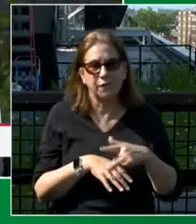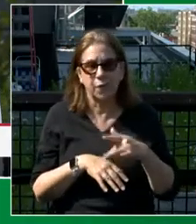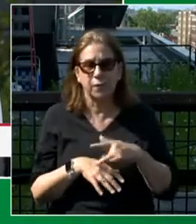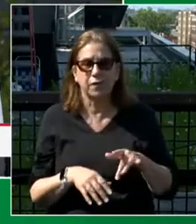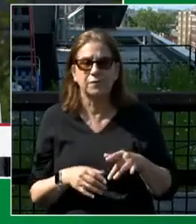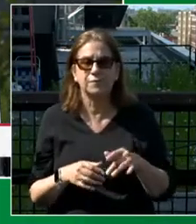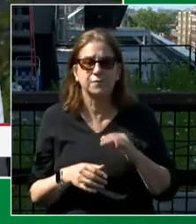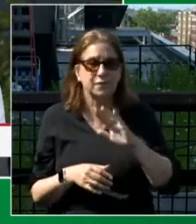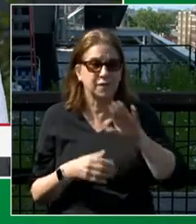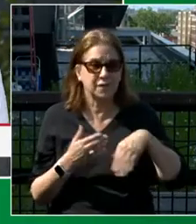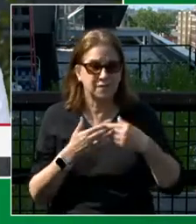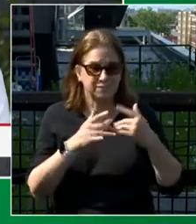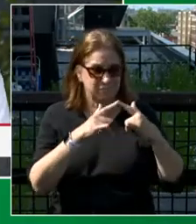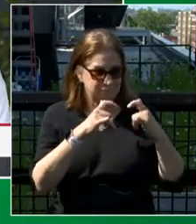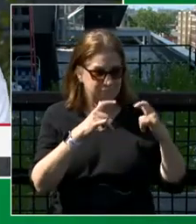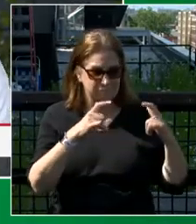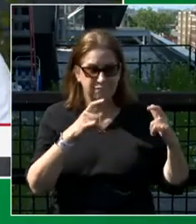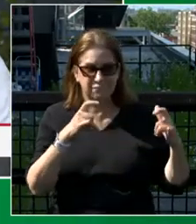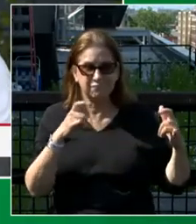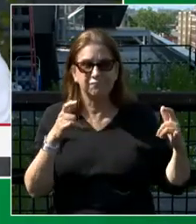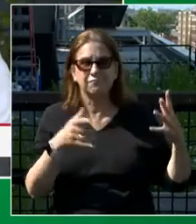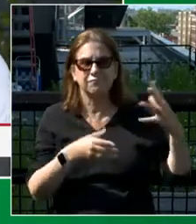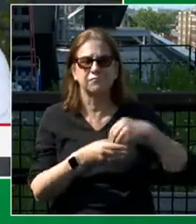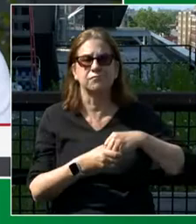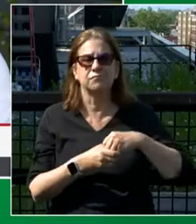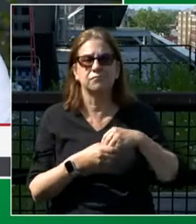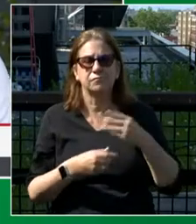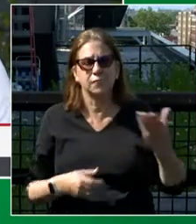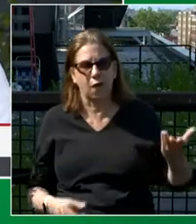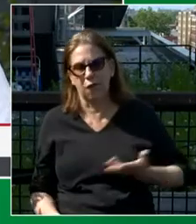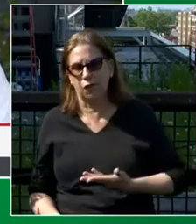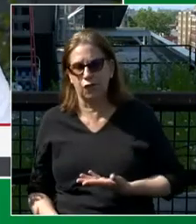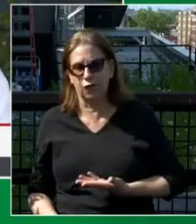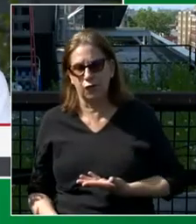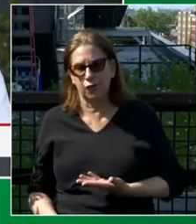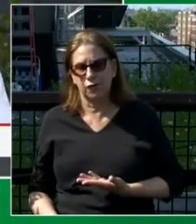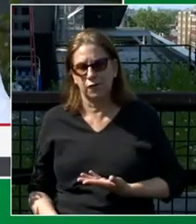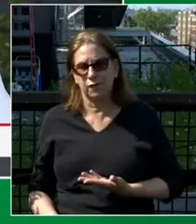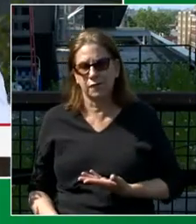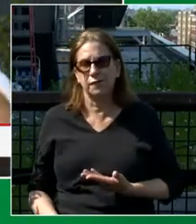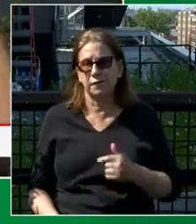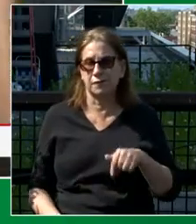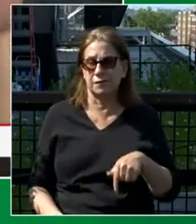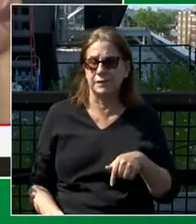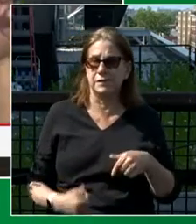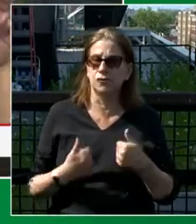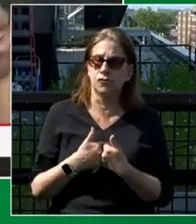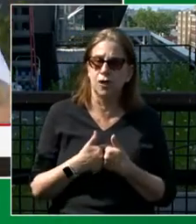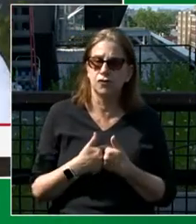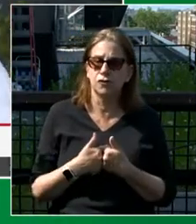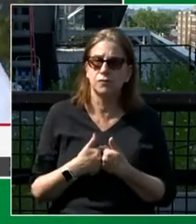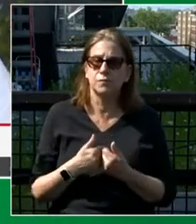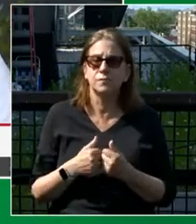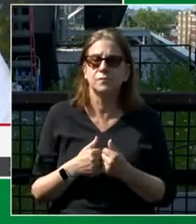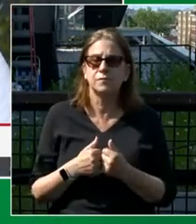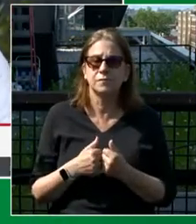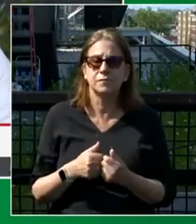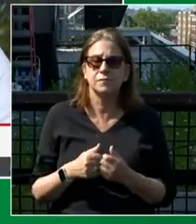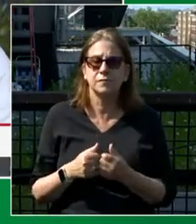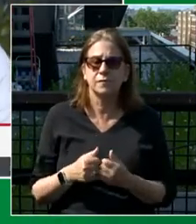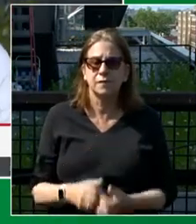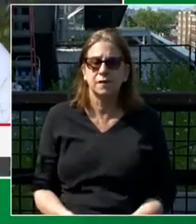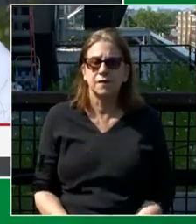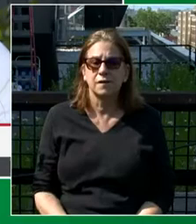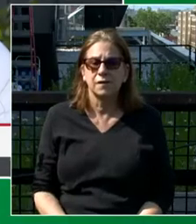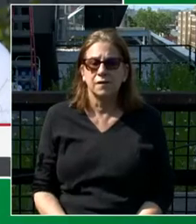even when we're encountering like hard situations, it's always helpful to, you guys probably have thought about it where we're just reacting